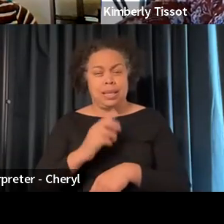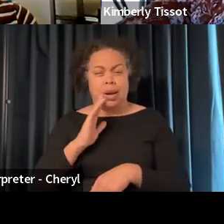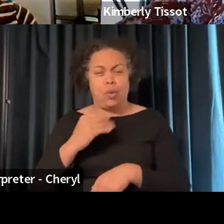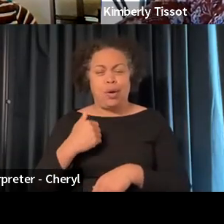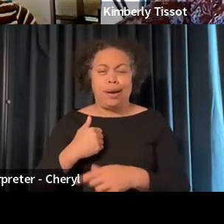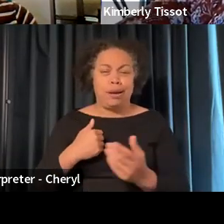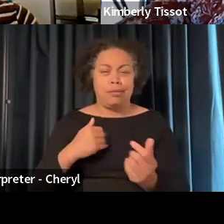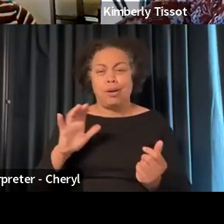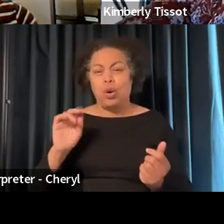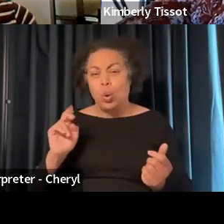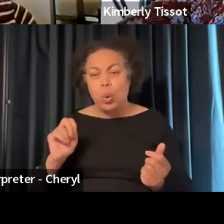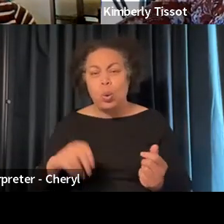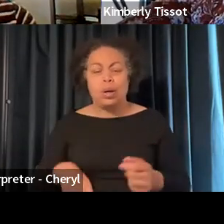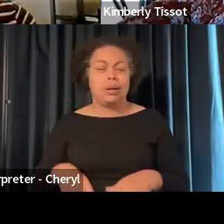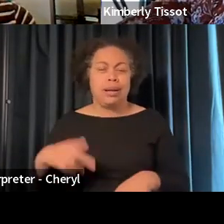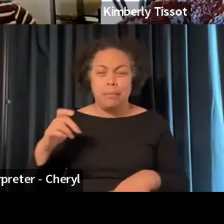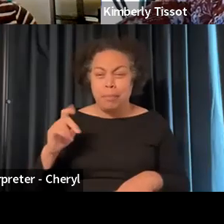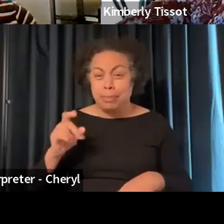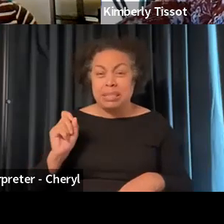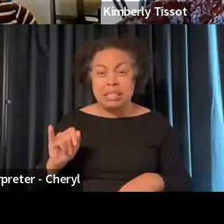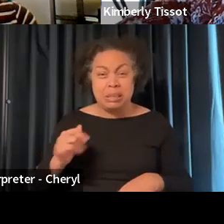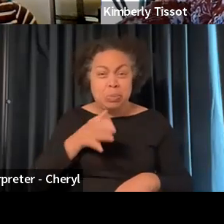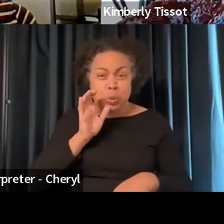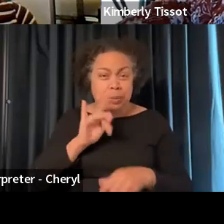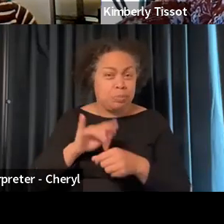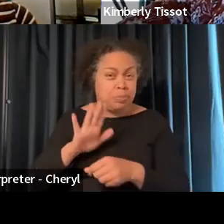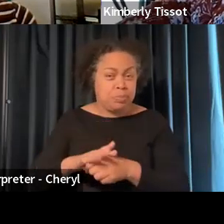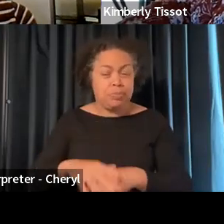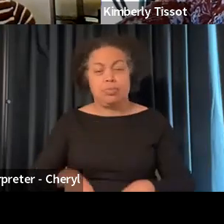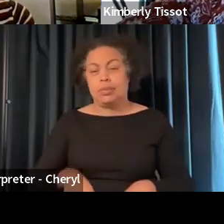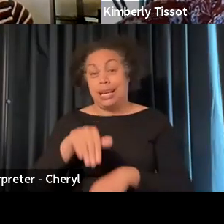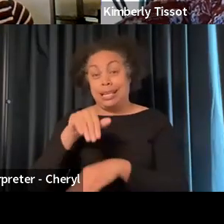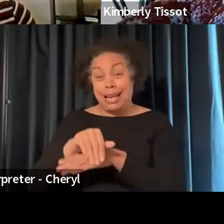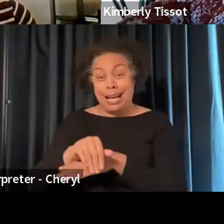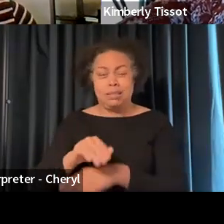Coke or a Pepsi, but at night, I'll have a couple of beers.